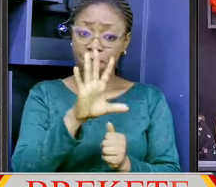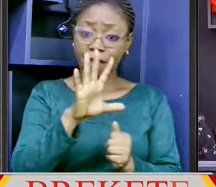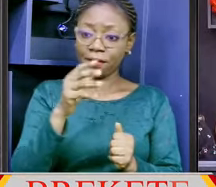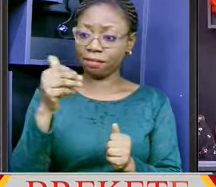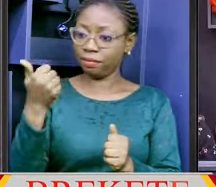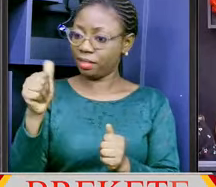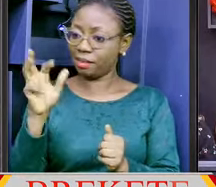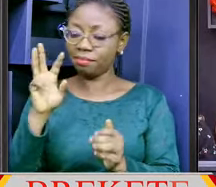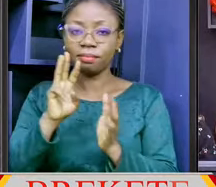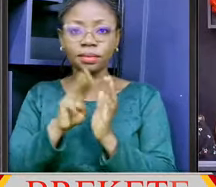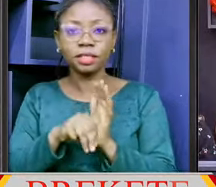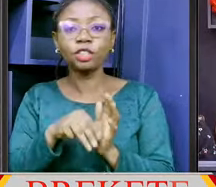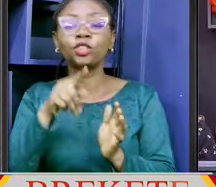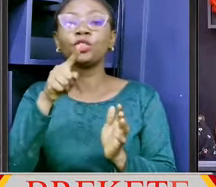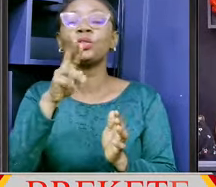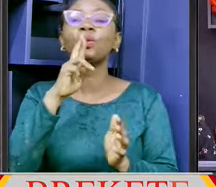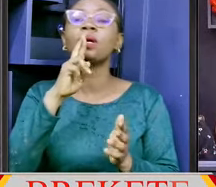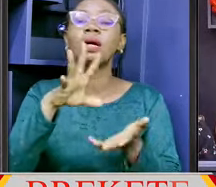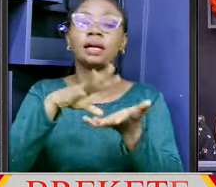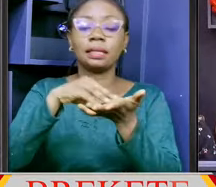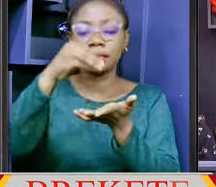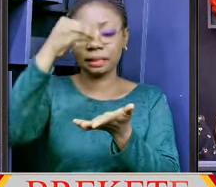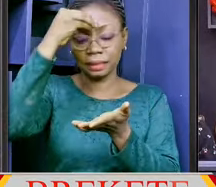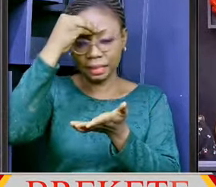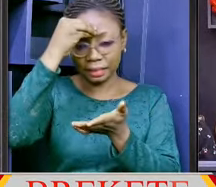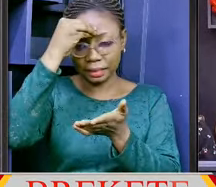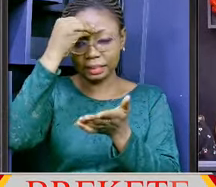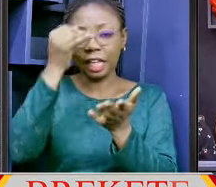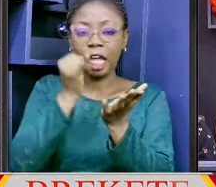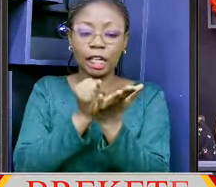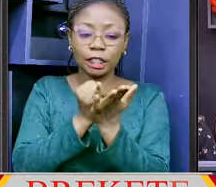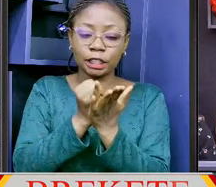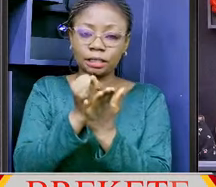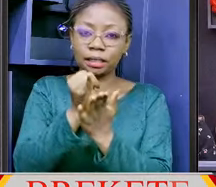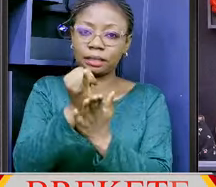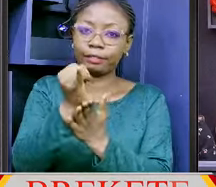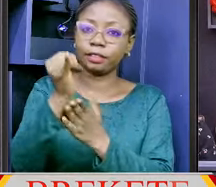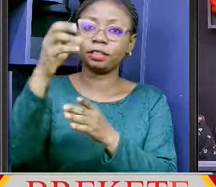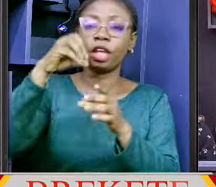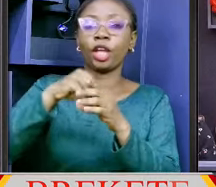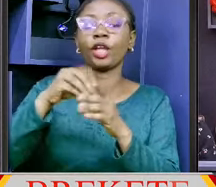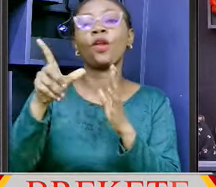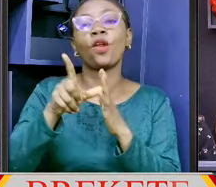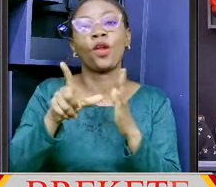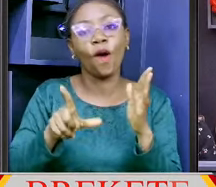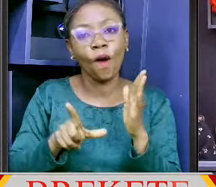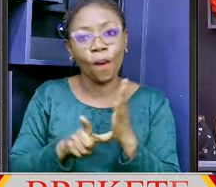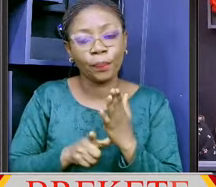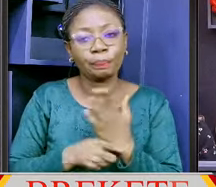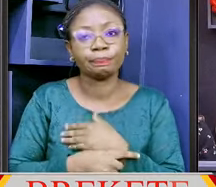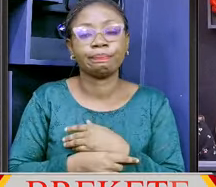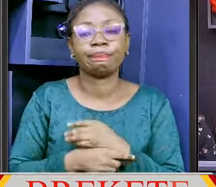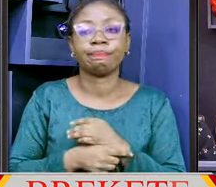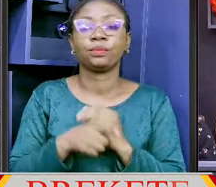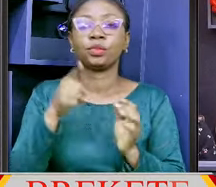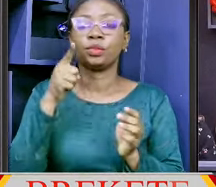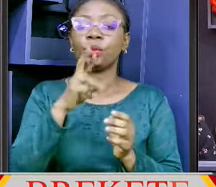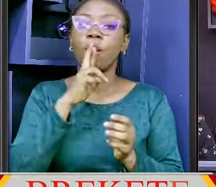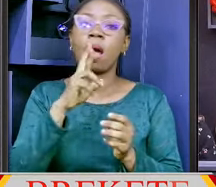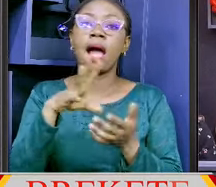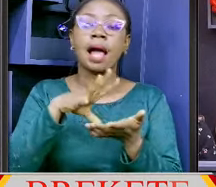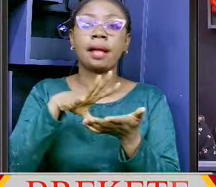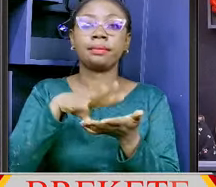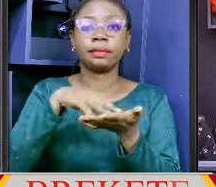5-10 minutes, you are learning integrity in law. Yes, sir. You are